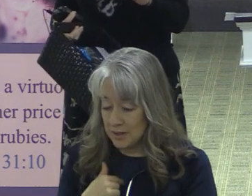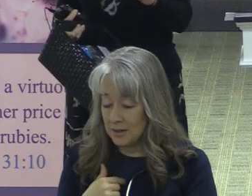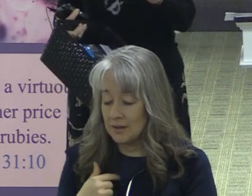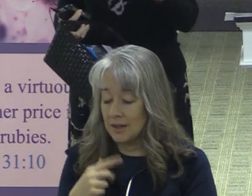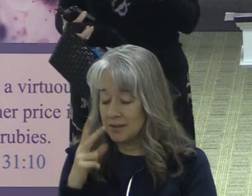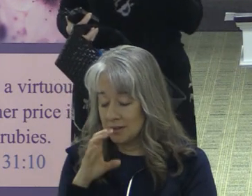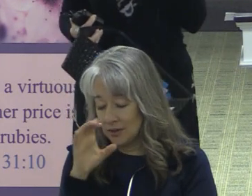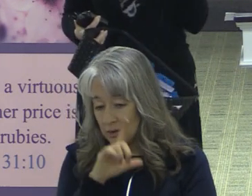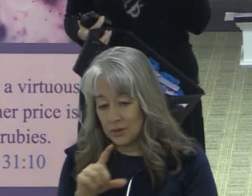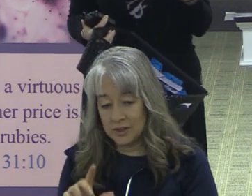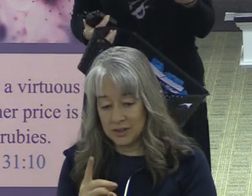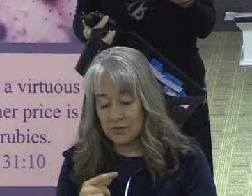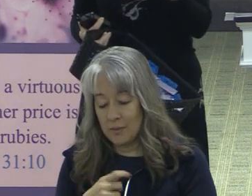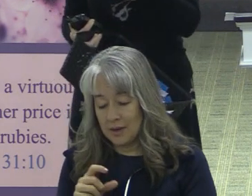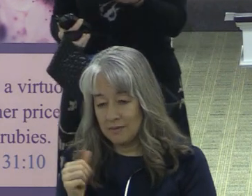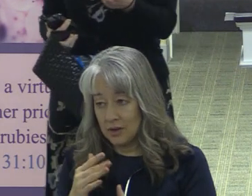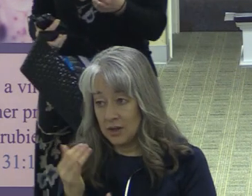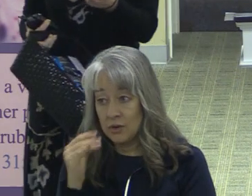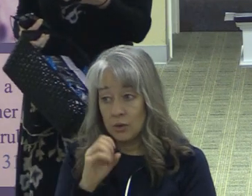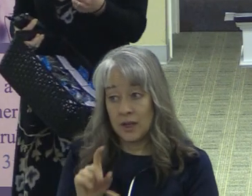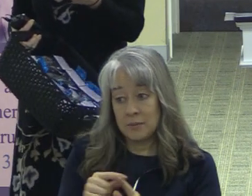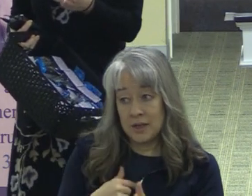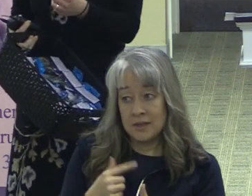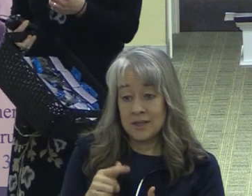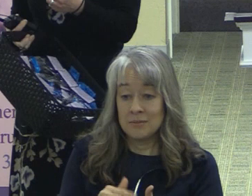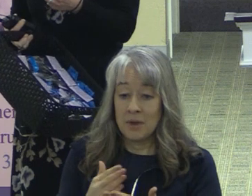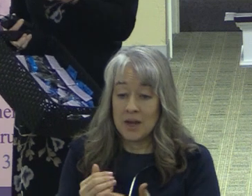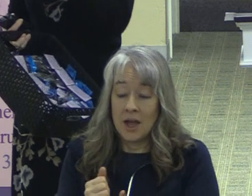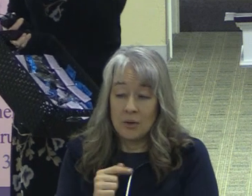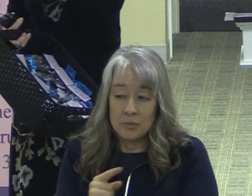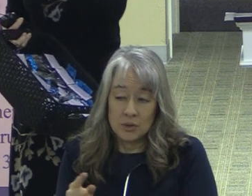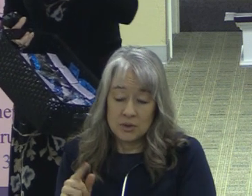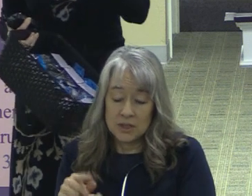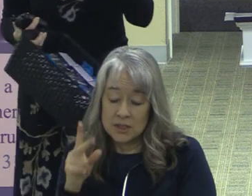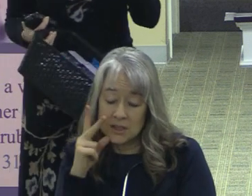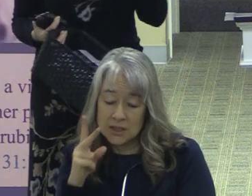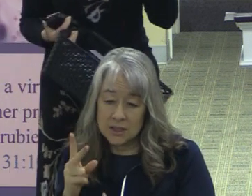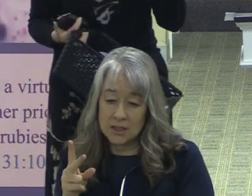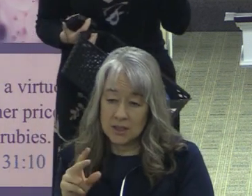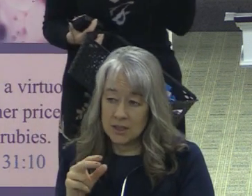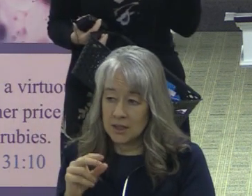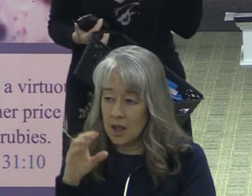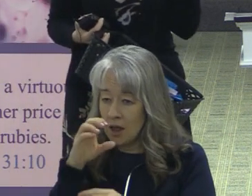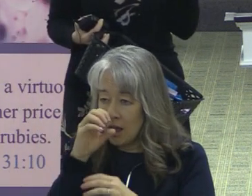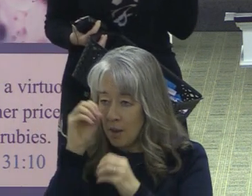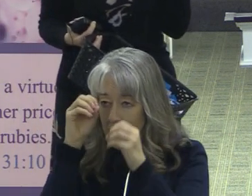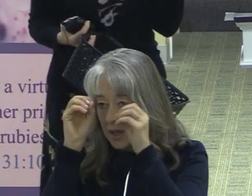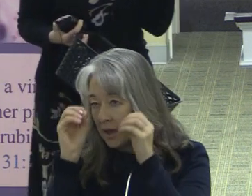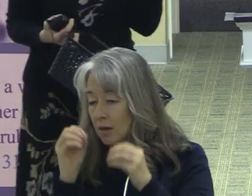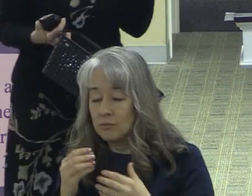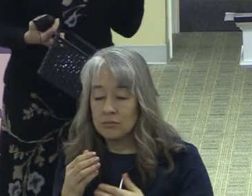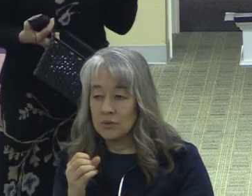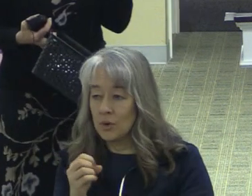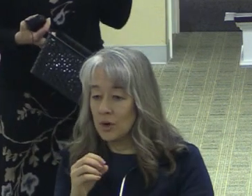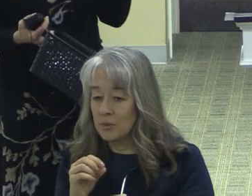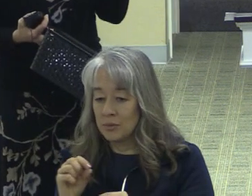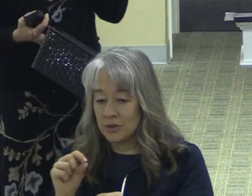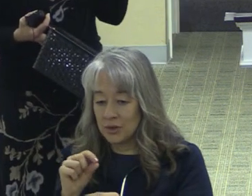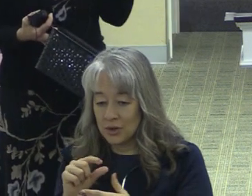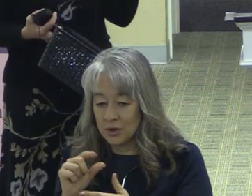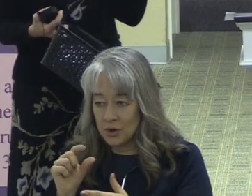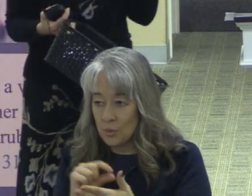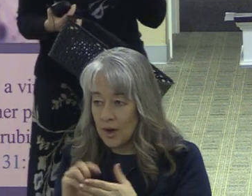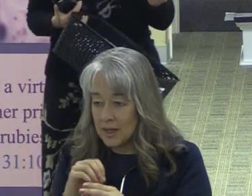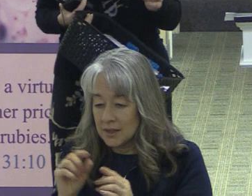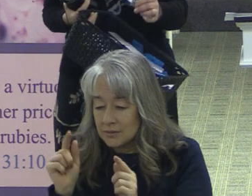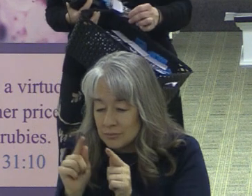out of my fears." Now, if you're old like me, these might potentially help you to see makeup or something. You know, they always put the writing in